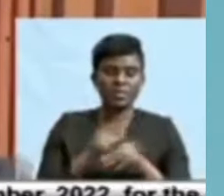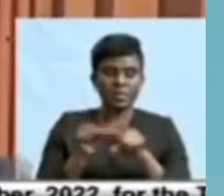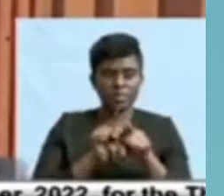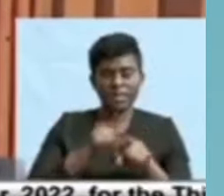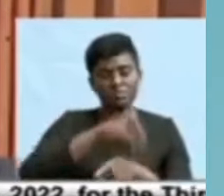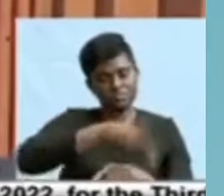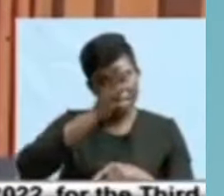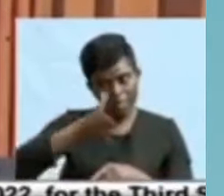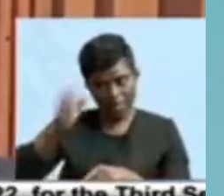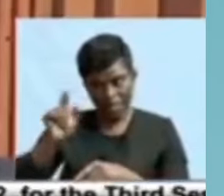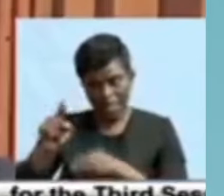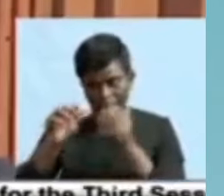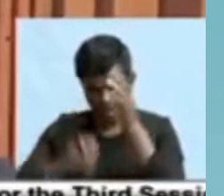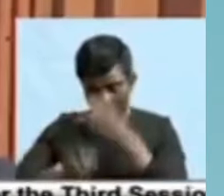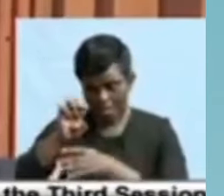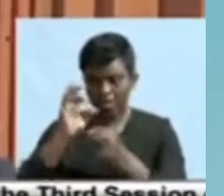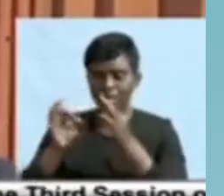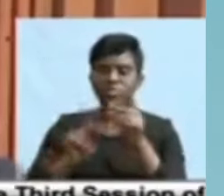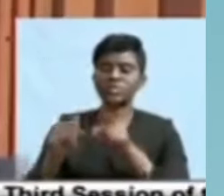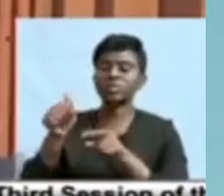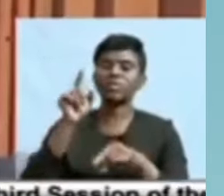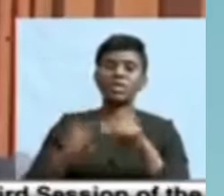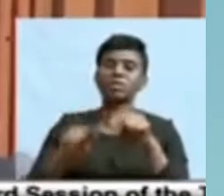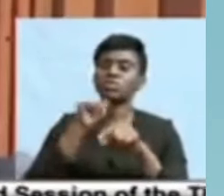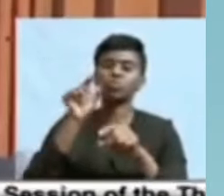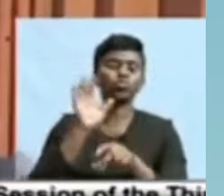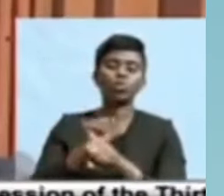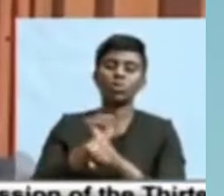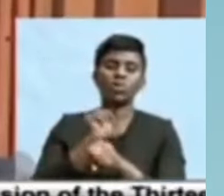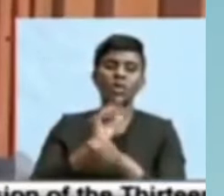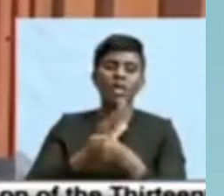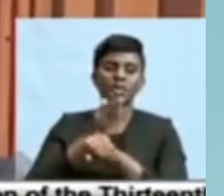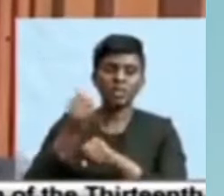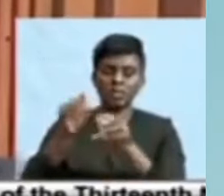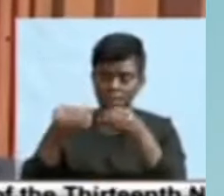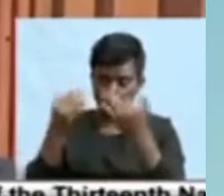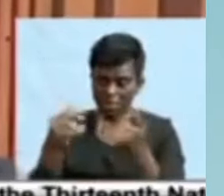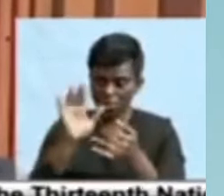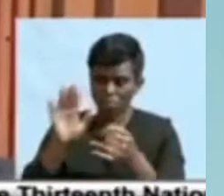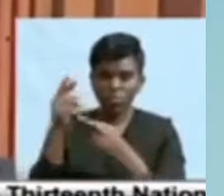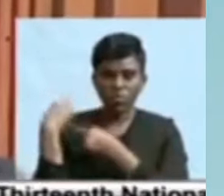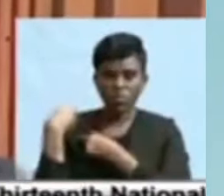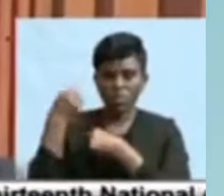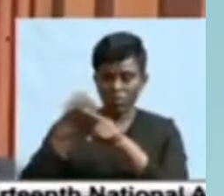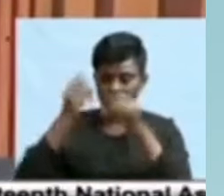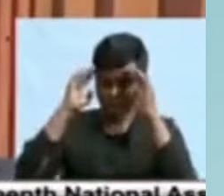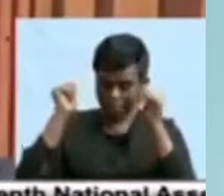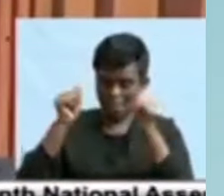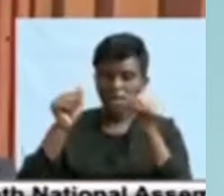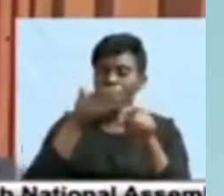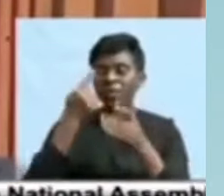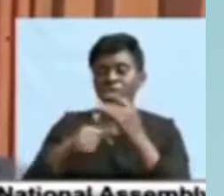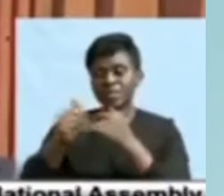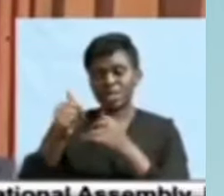out to the executive if people are not doing their job after being given that task by the Republican president, they